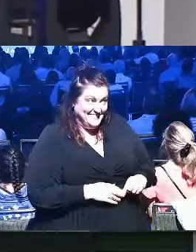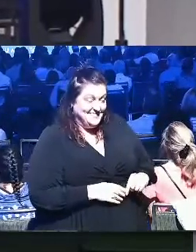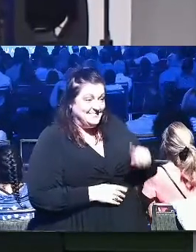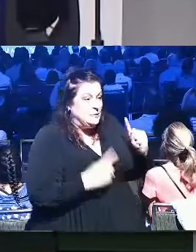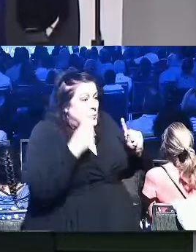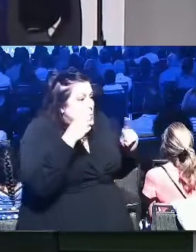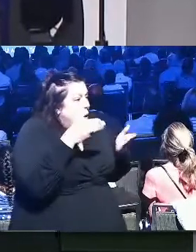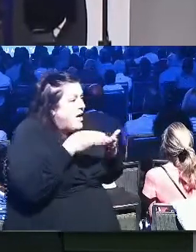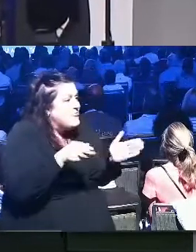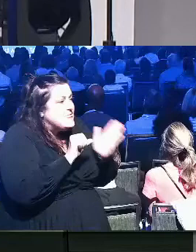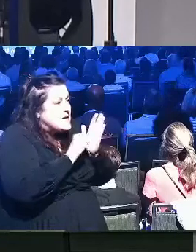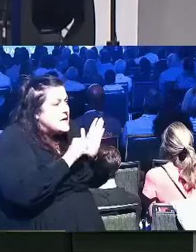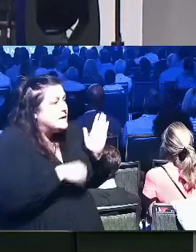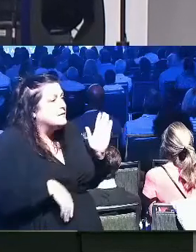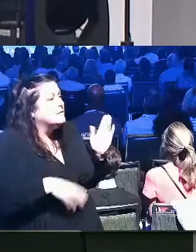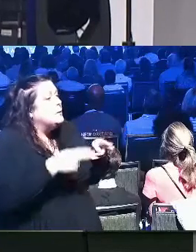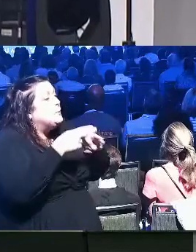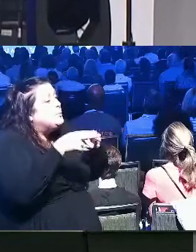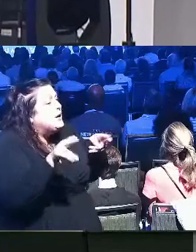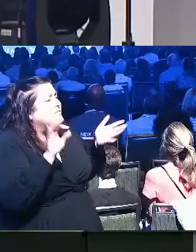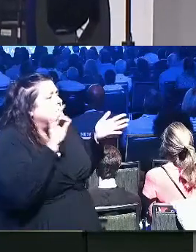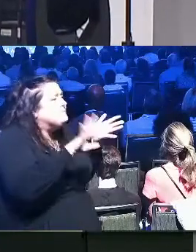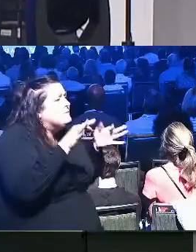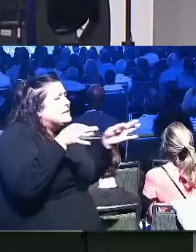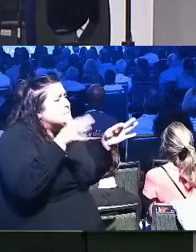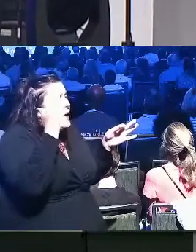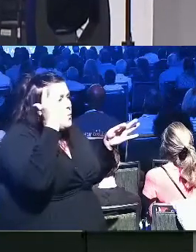One thing and maybe briefly why.